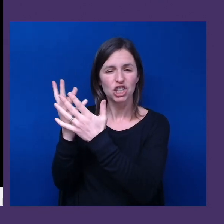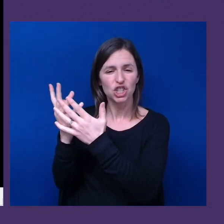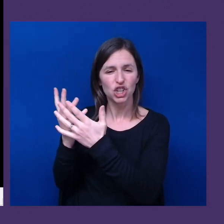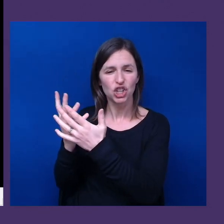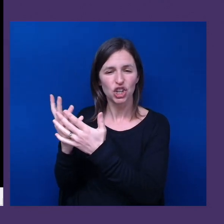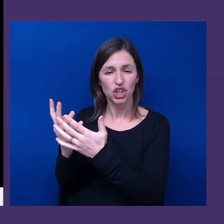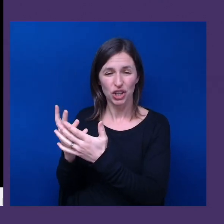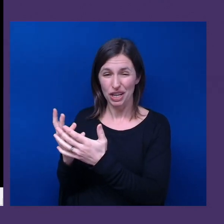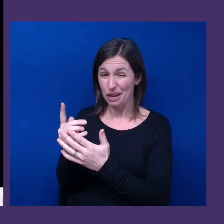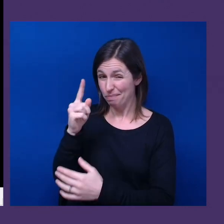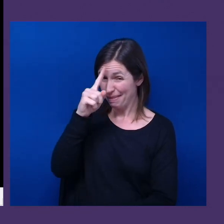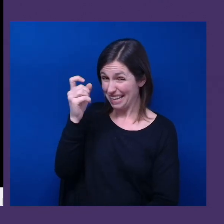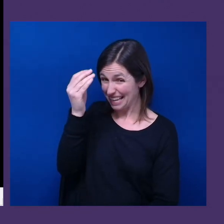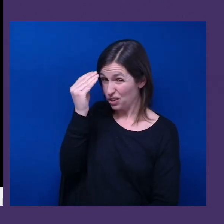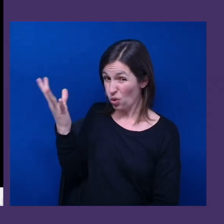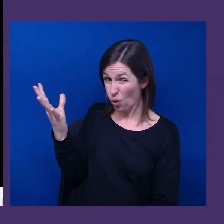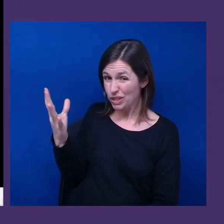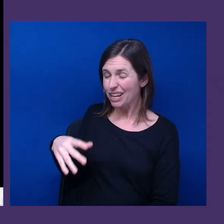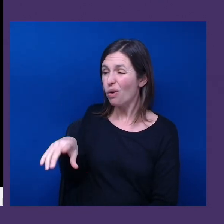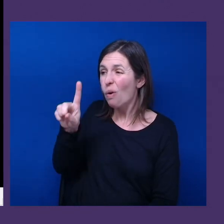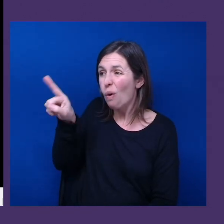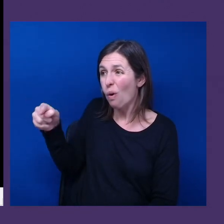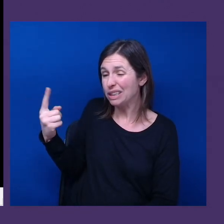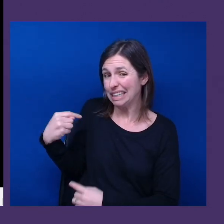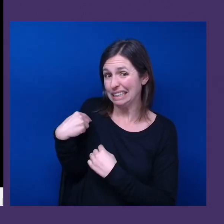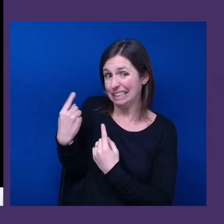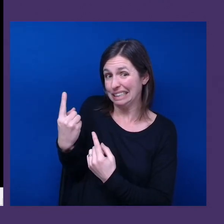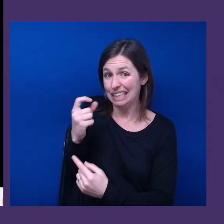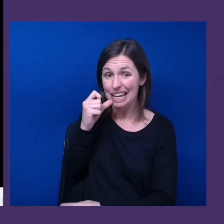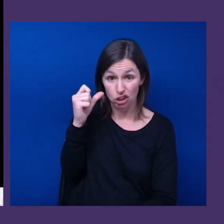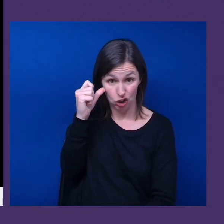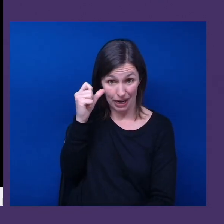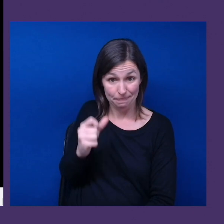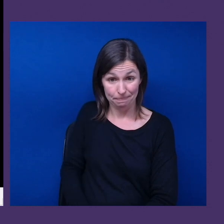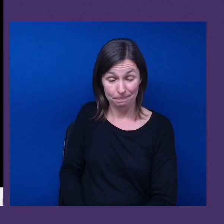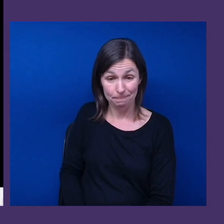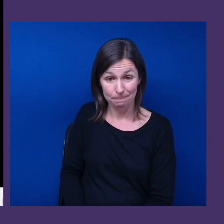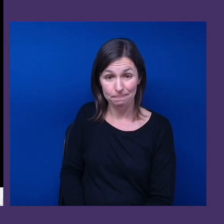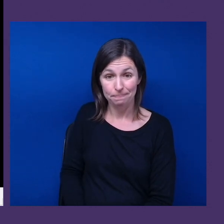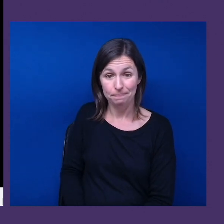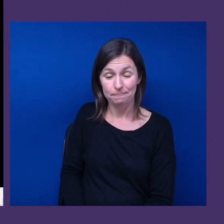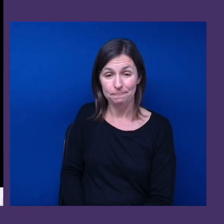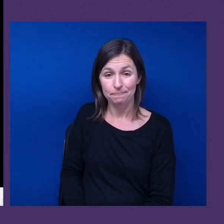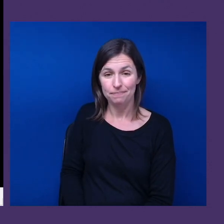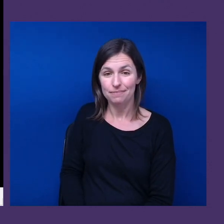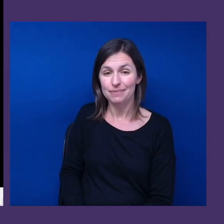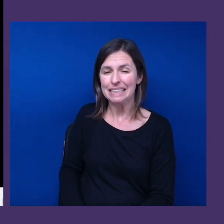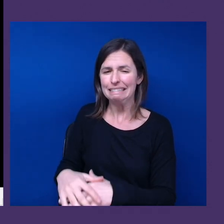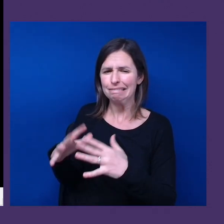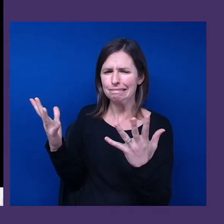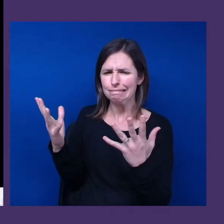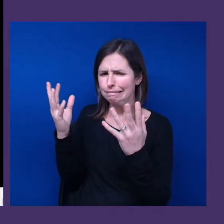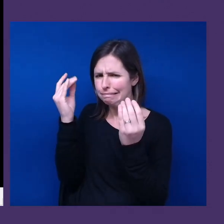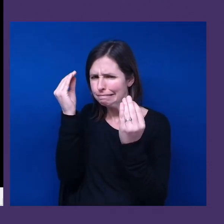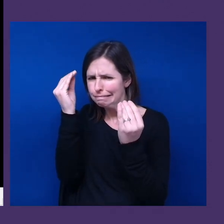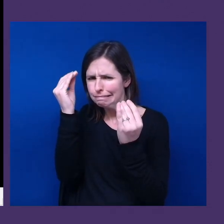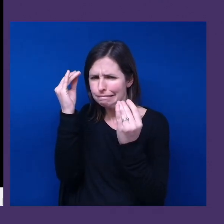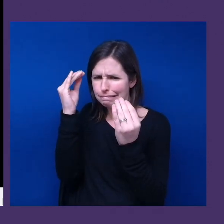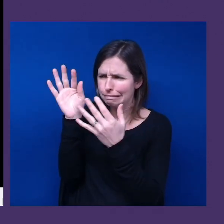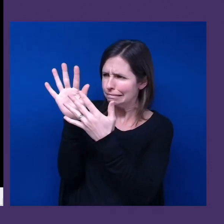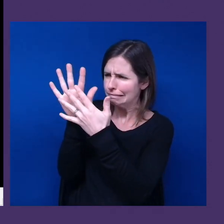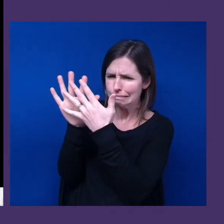told it to do this job only for the last day. Well, it's a little bit confused by the date